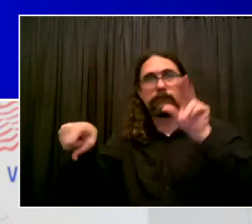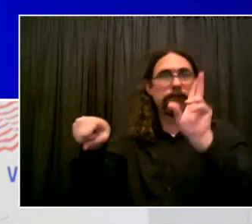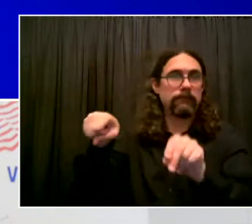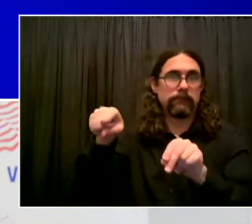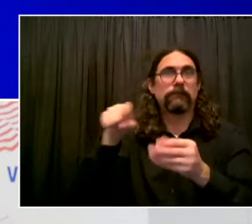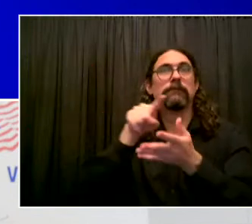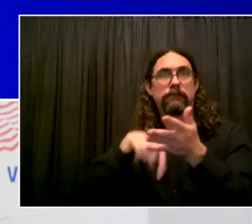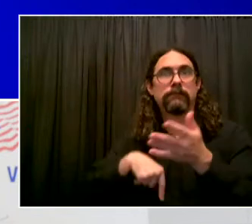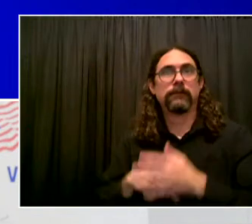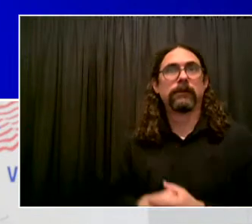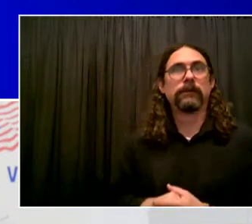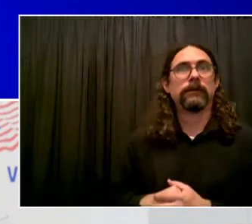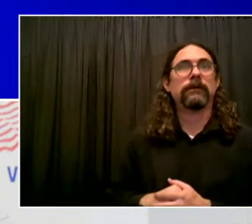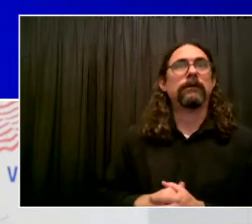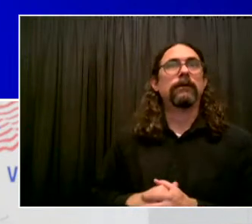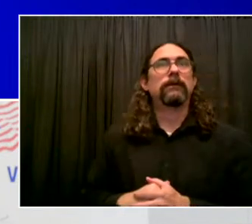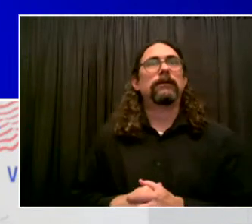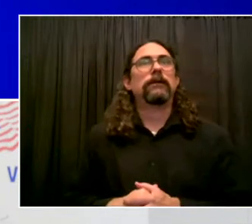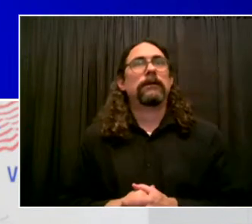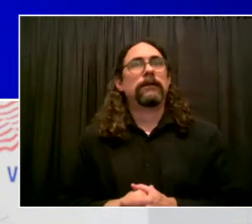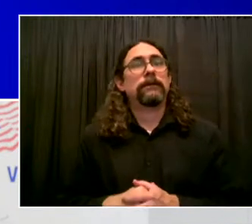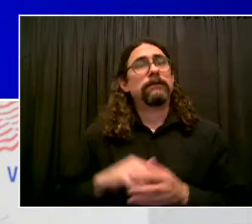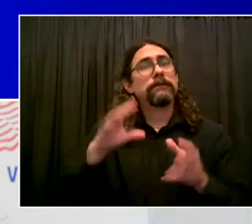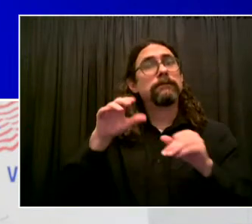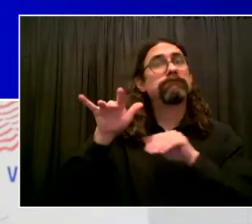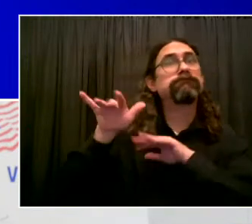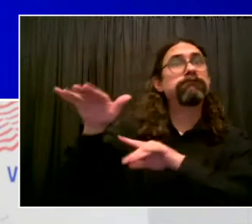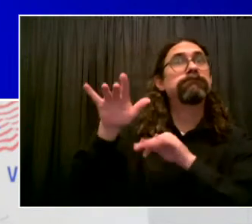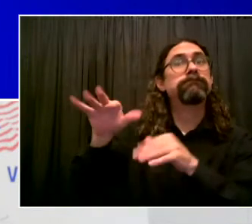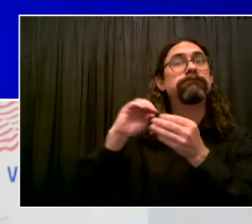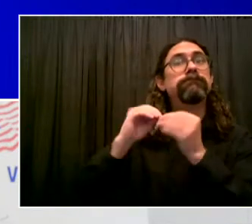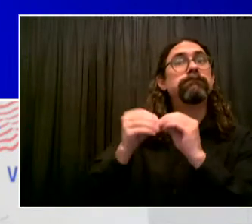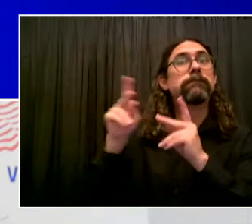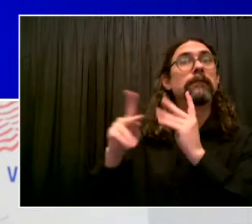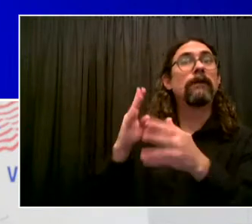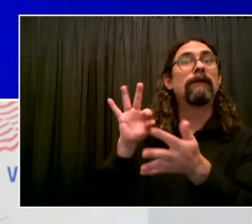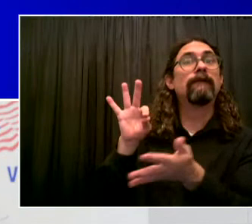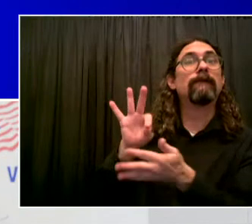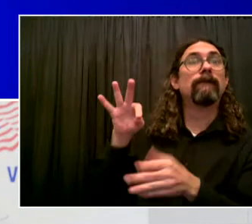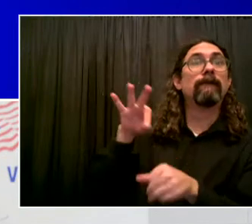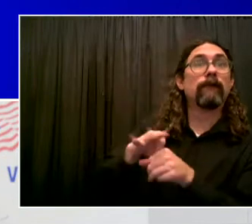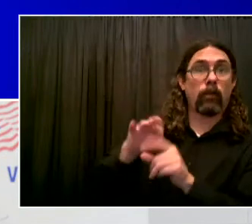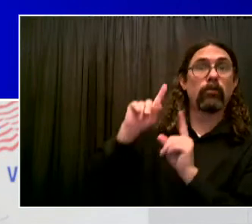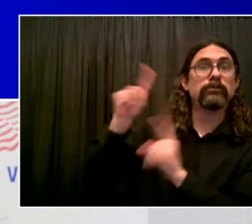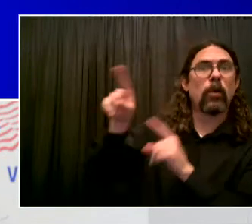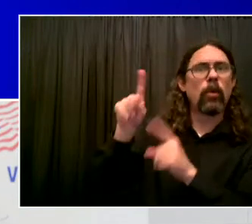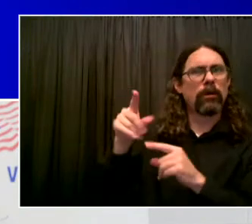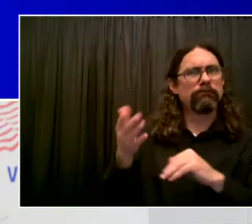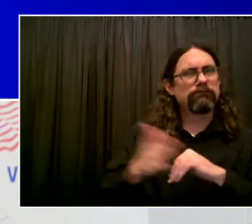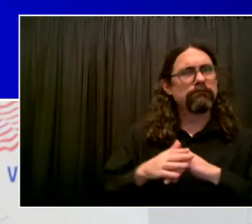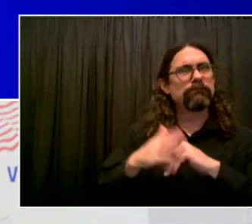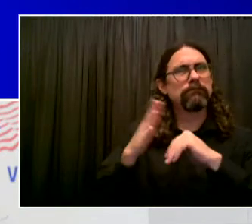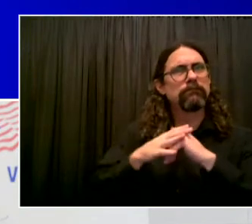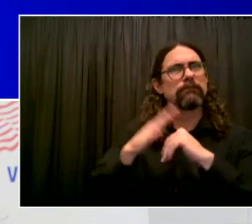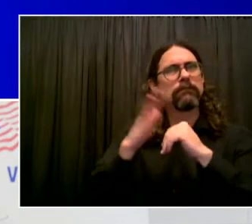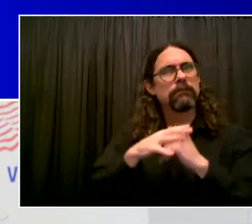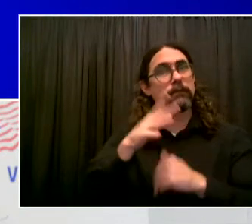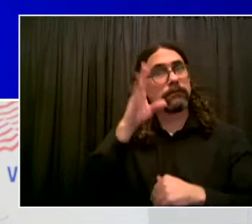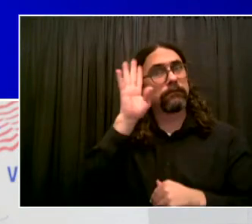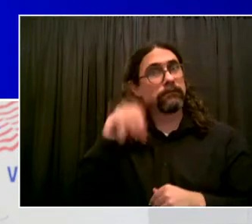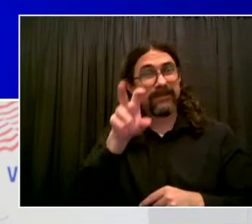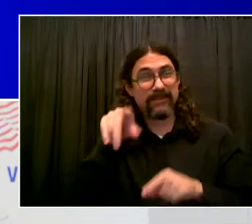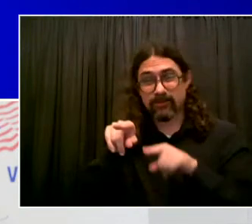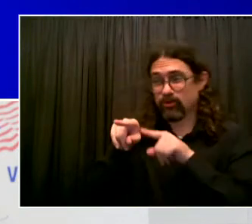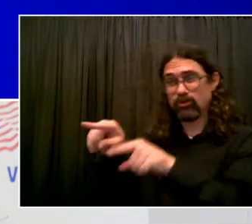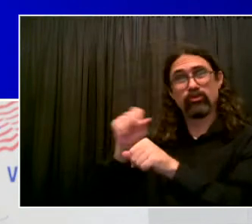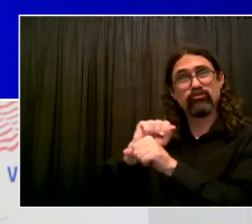2020 presidential election higher than in 2016, even in the middle of a pandemic. This city represented, this city showed an extraordinary